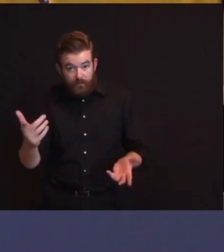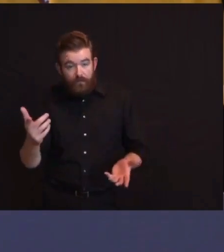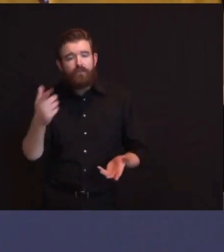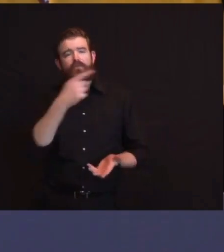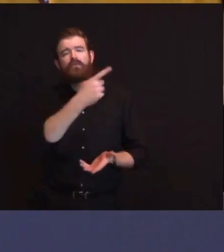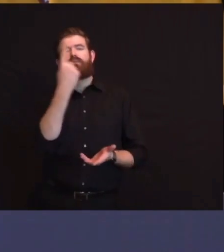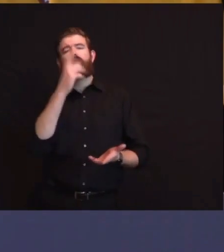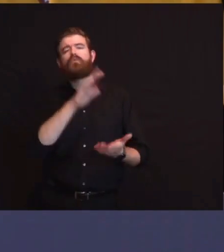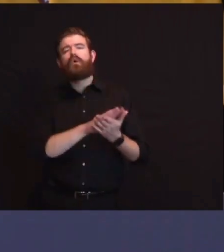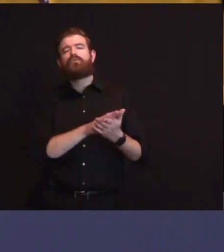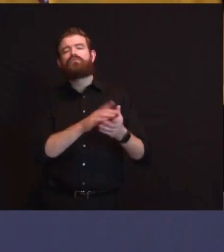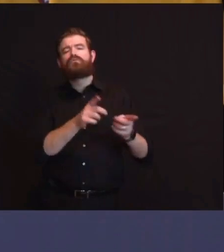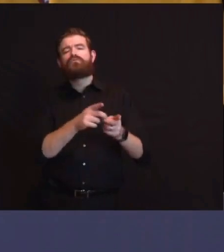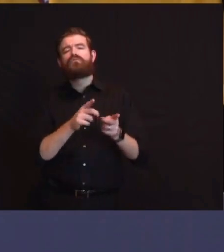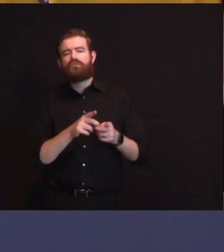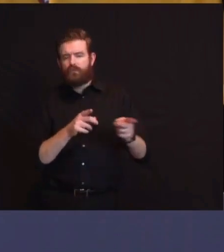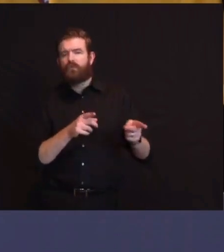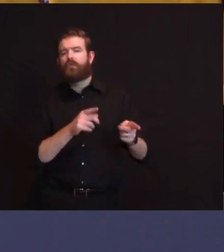extend remote learning until at least